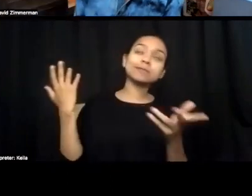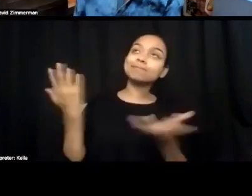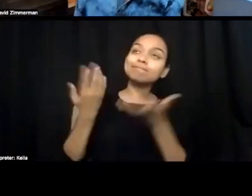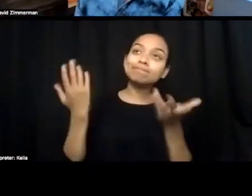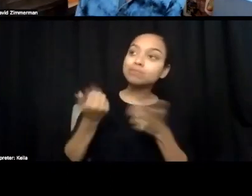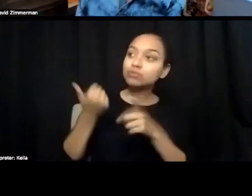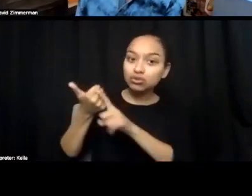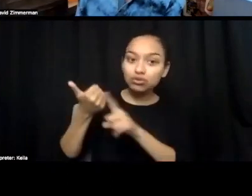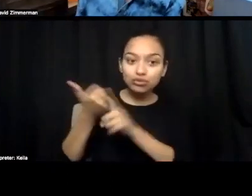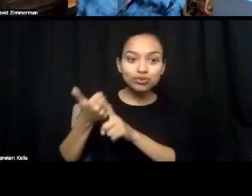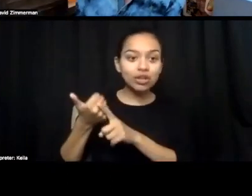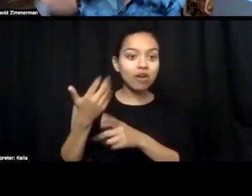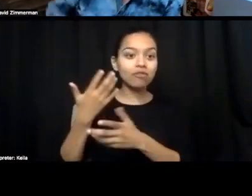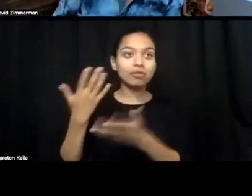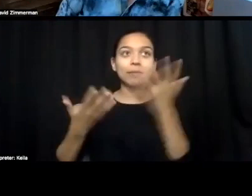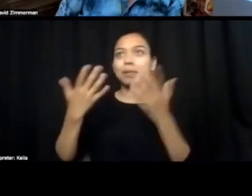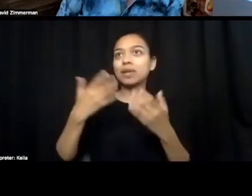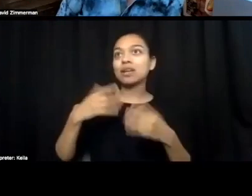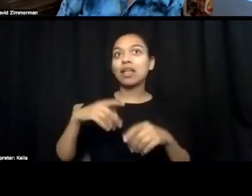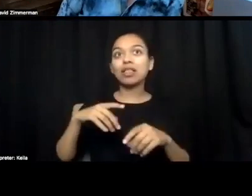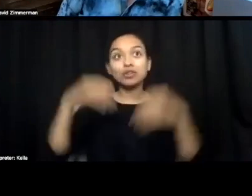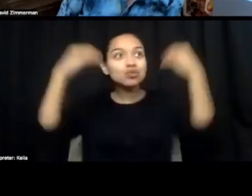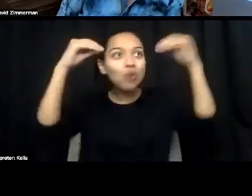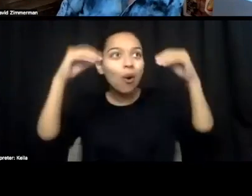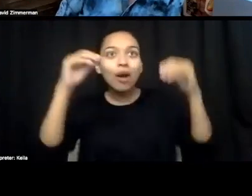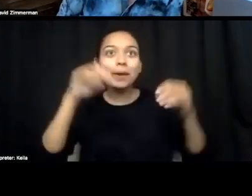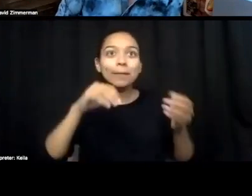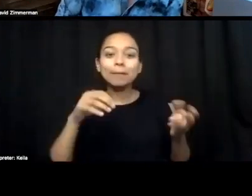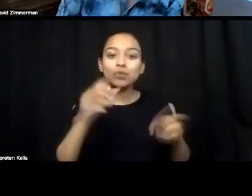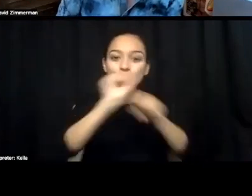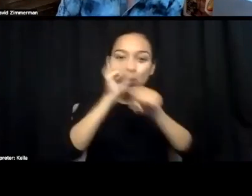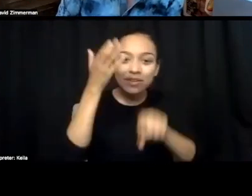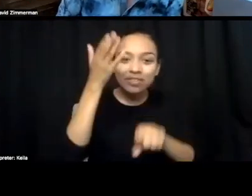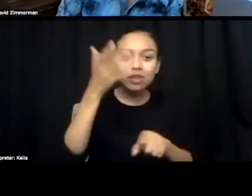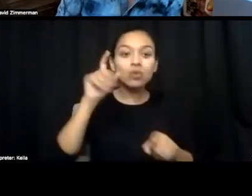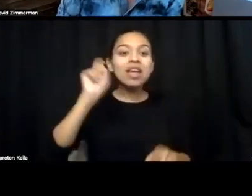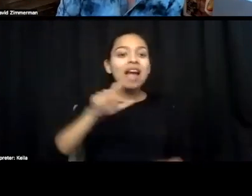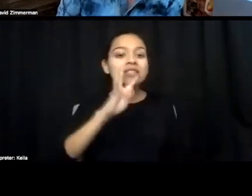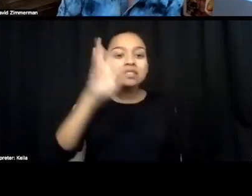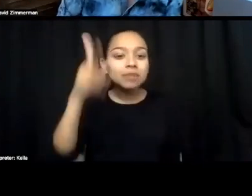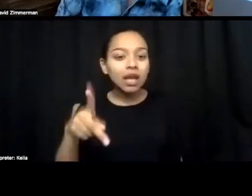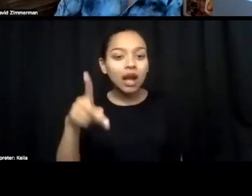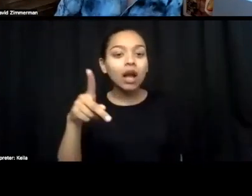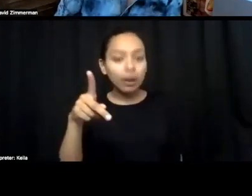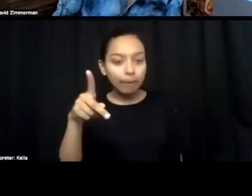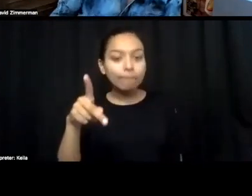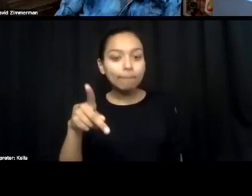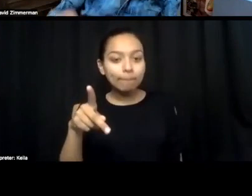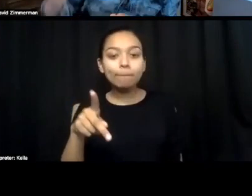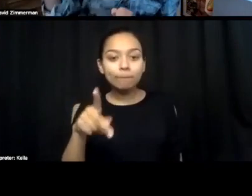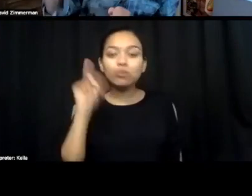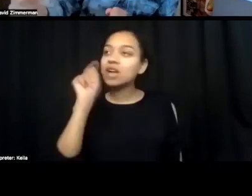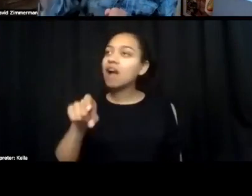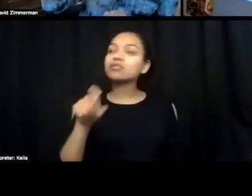whether you're at the grocery store working there, we have to speak up. We have to